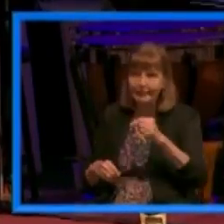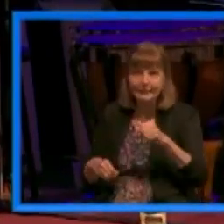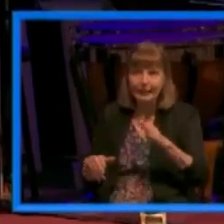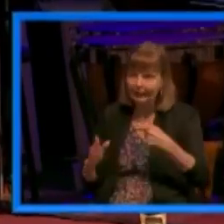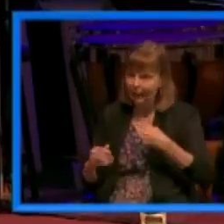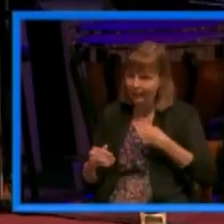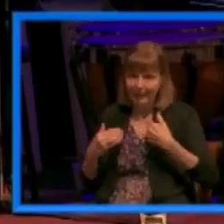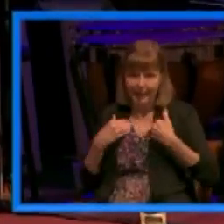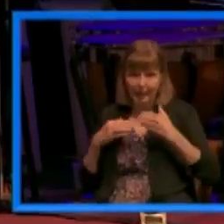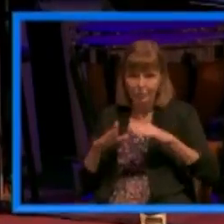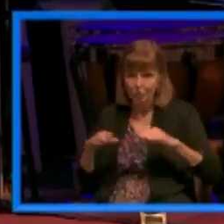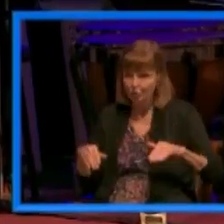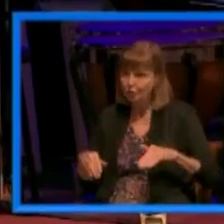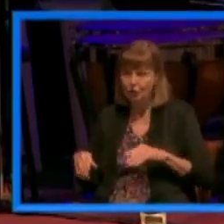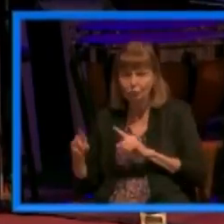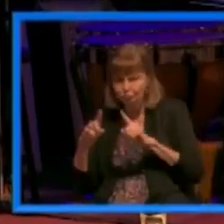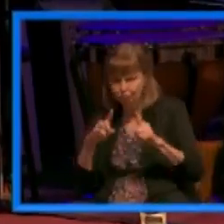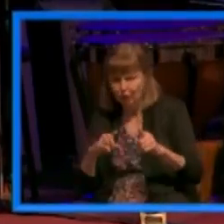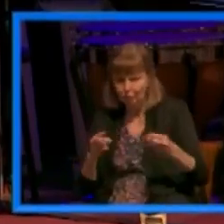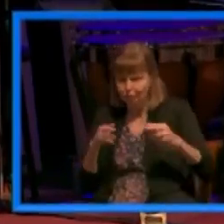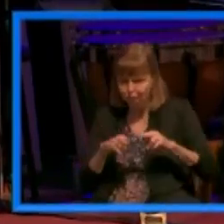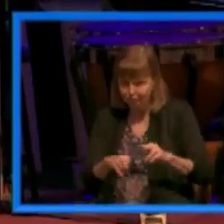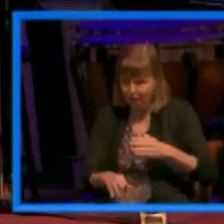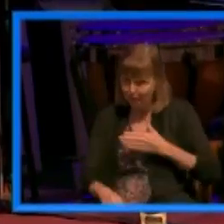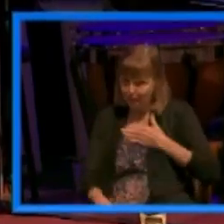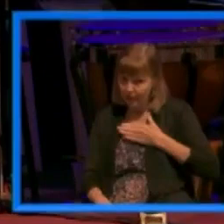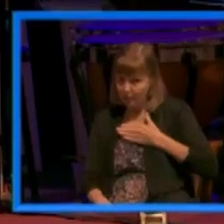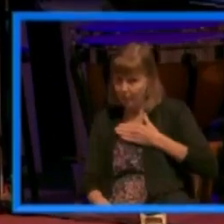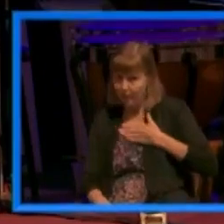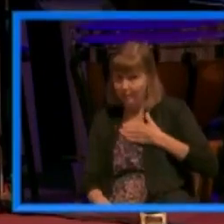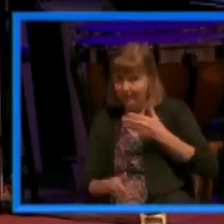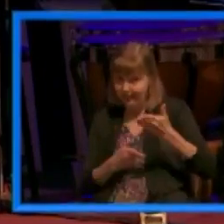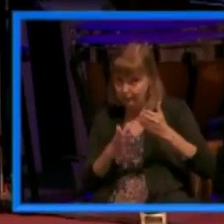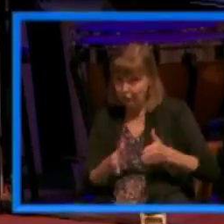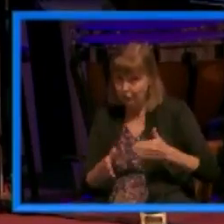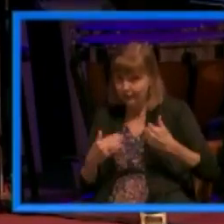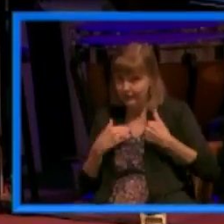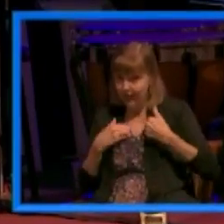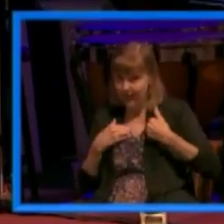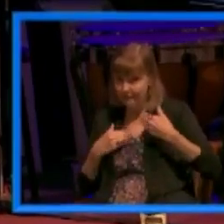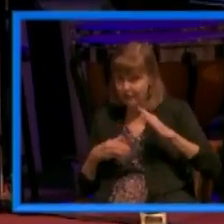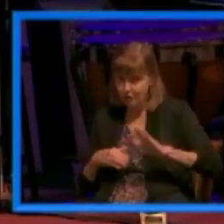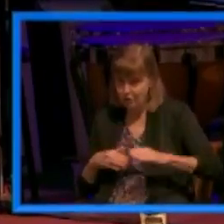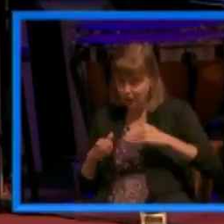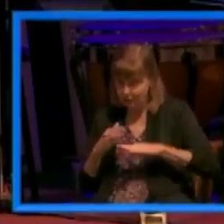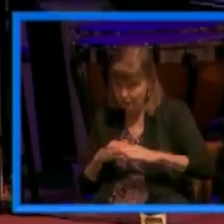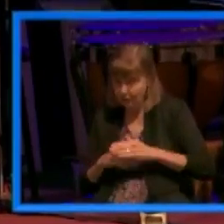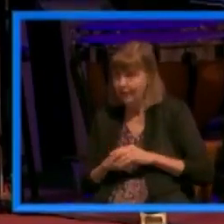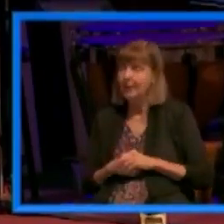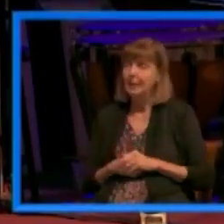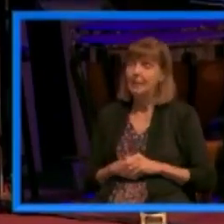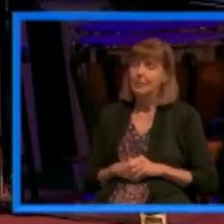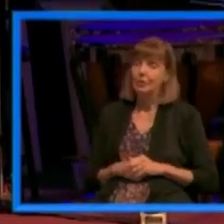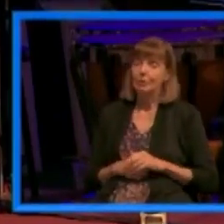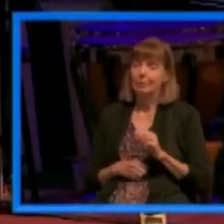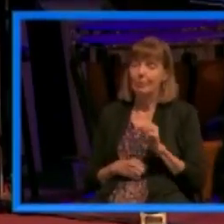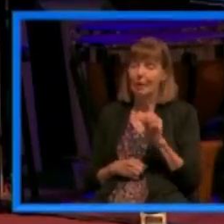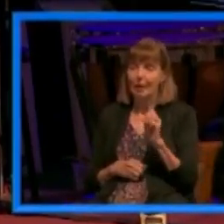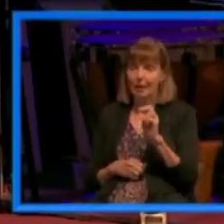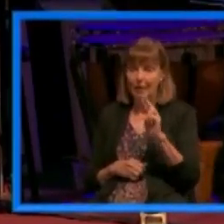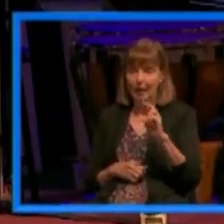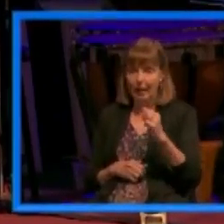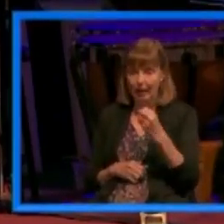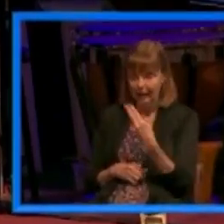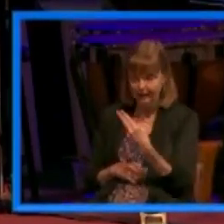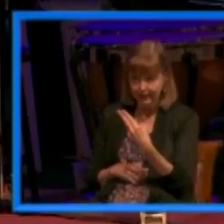her." And Abram listened to the voice of Sarah. So after Abram had lived 10 years in the land of Canaan, Sarah, Abram's wife, took